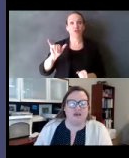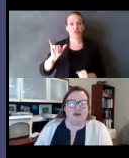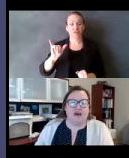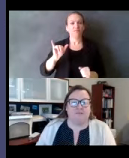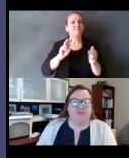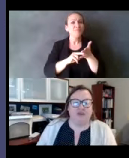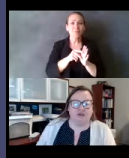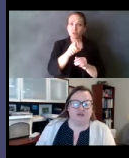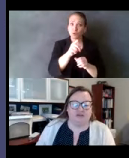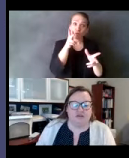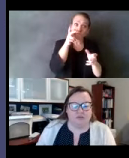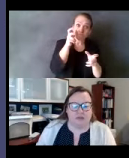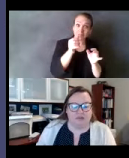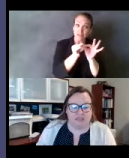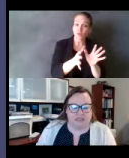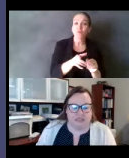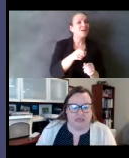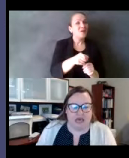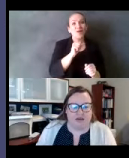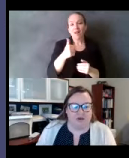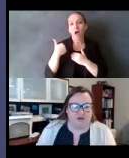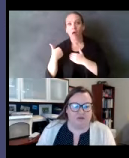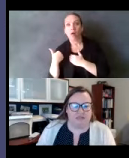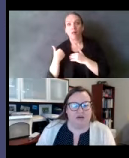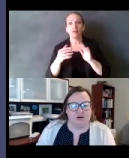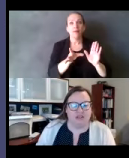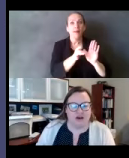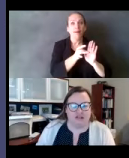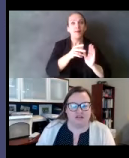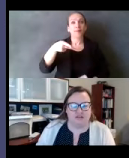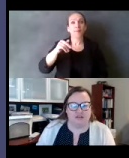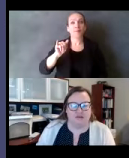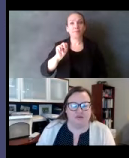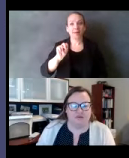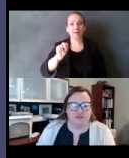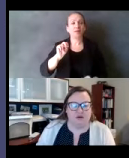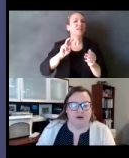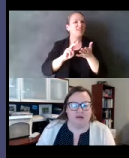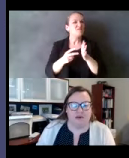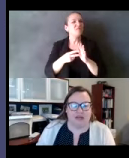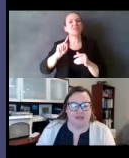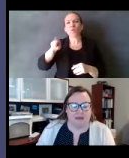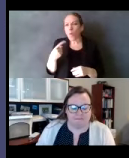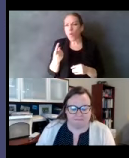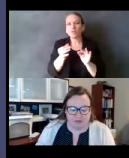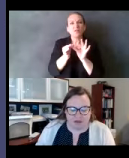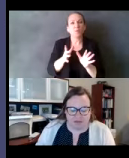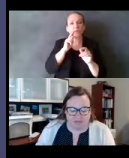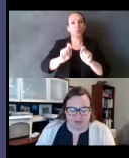interpreters, you'll be able to see anyone whose camera is on, so those interpreters will show up